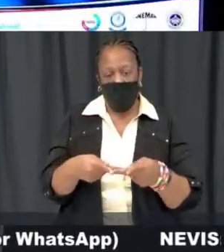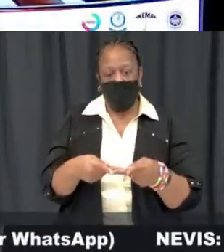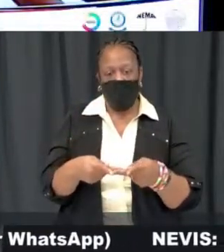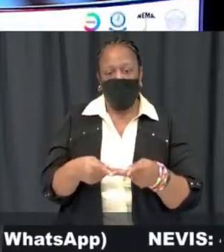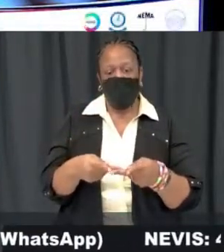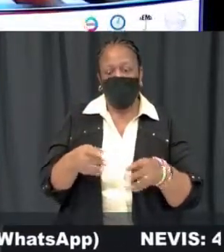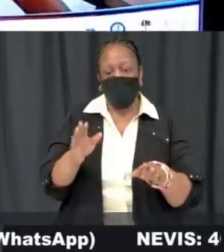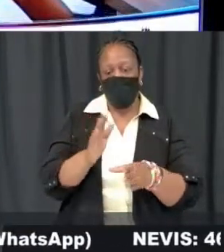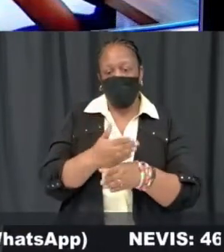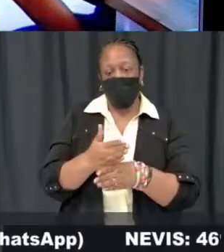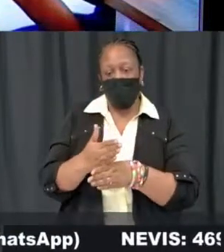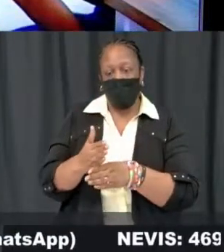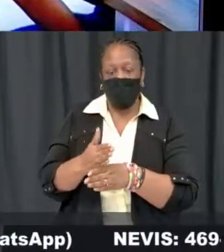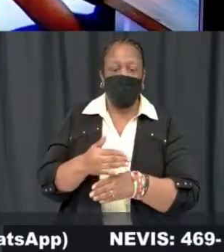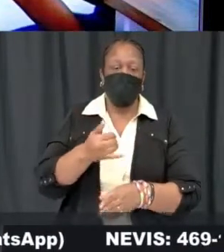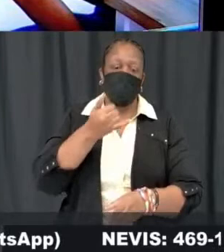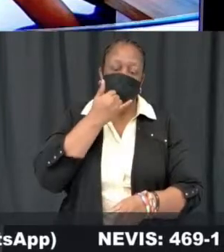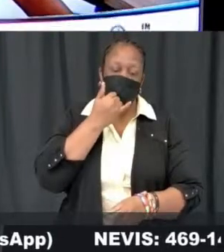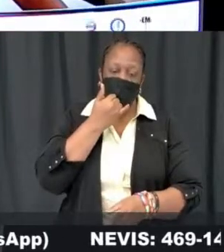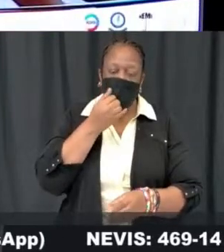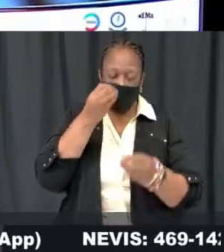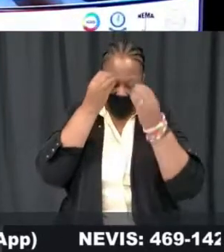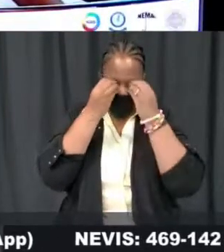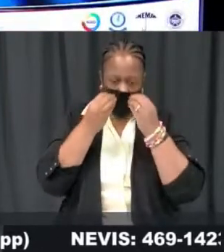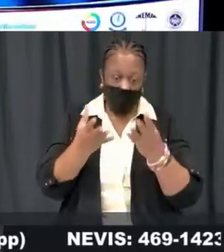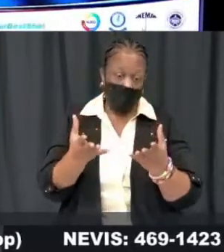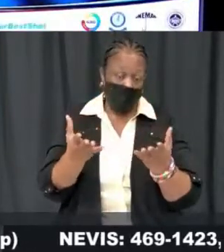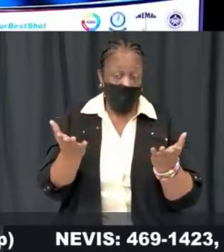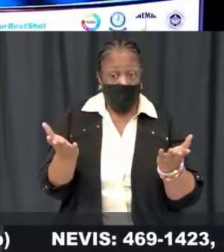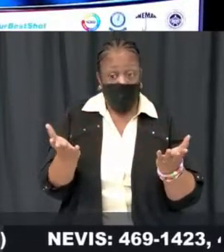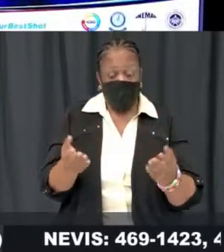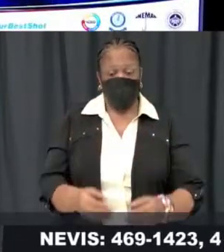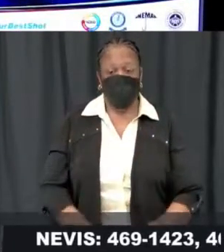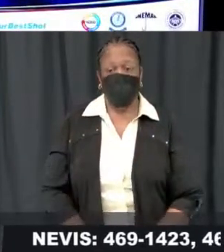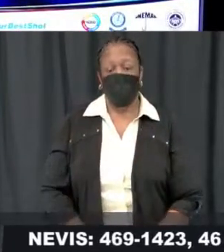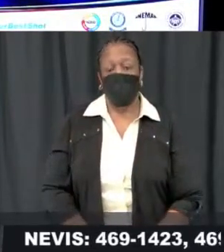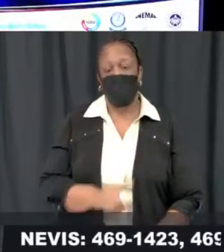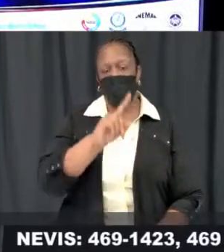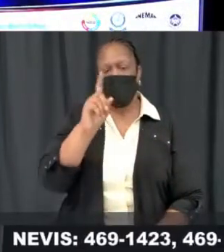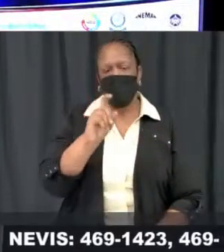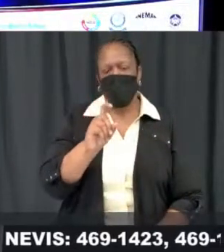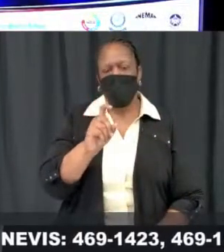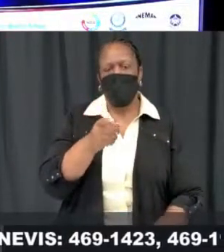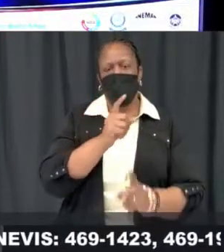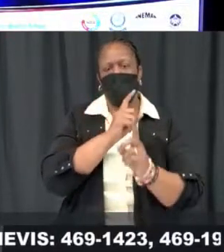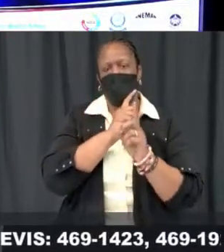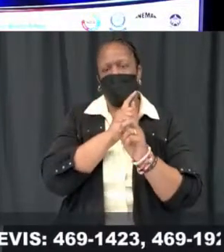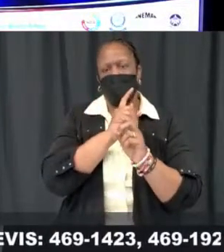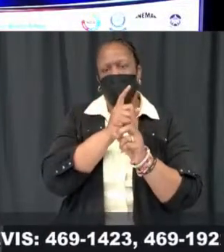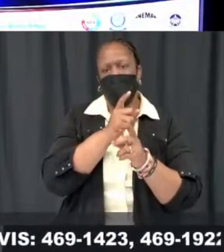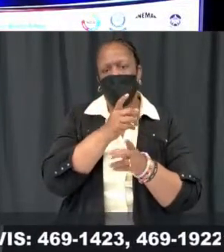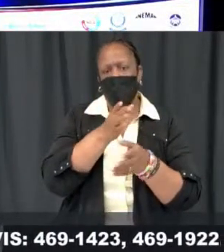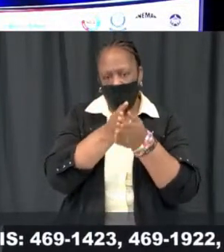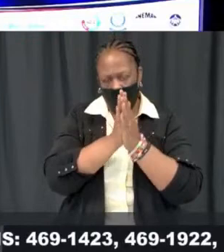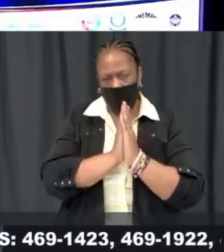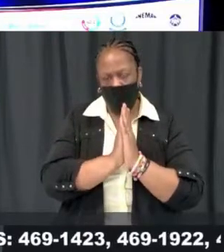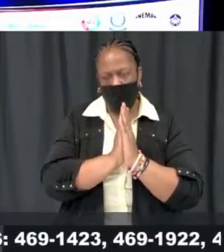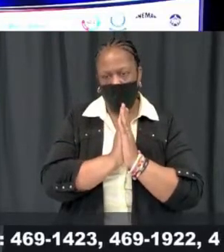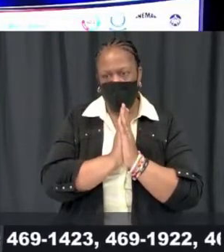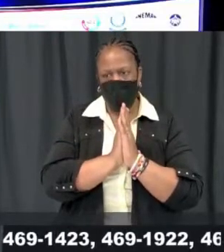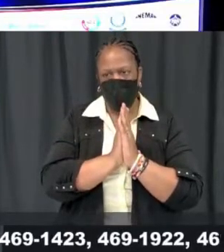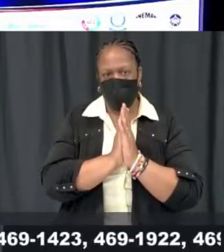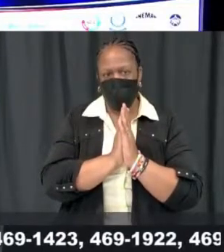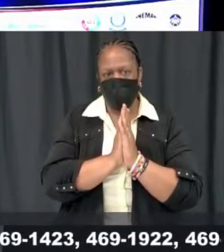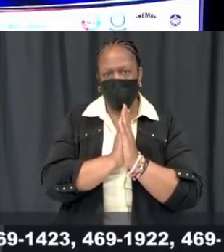misinformation and disinformation. And the question that you must ask, do these people have